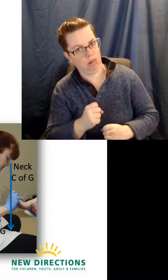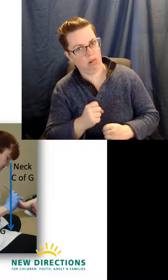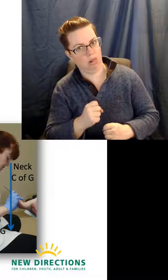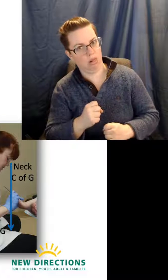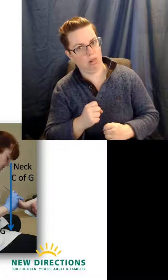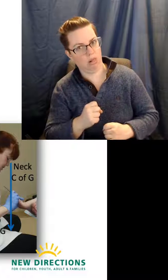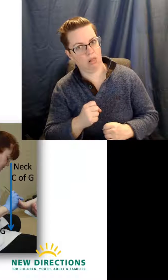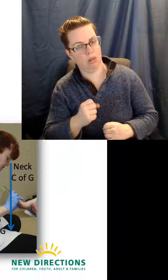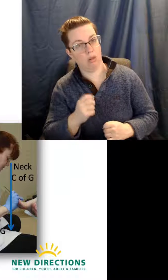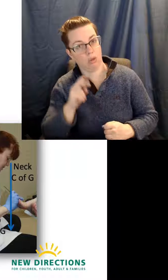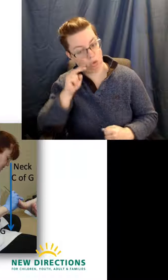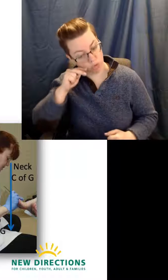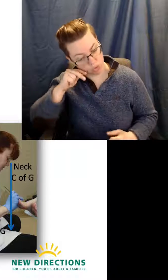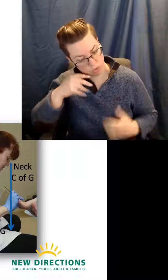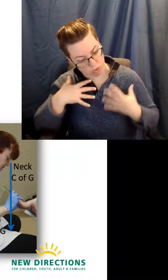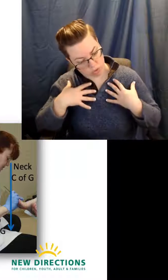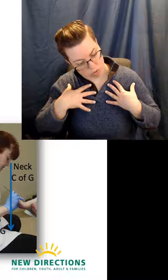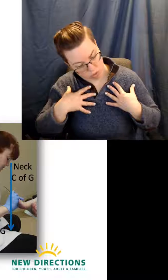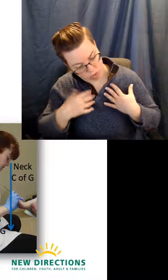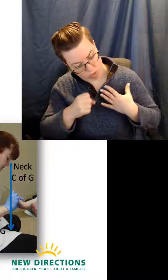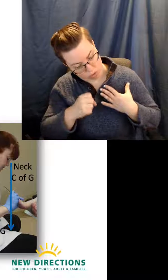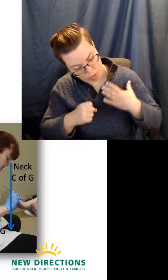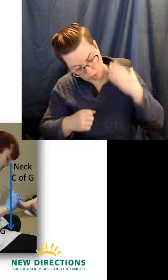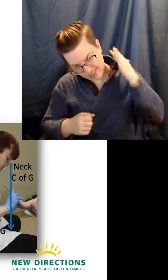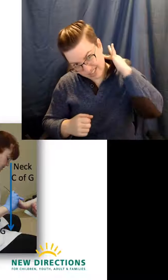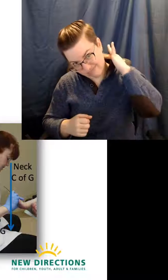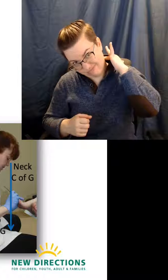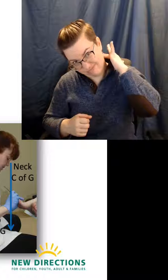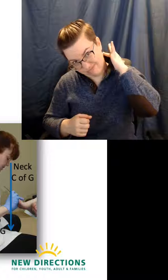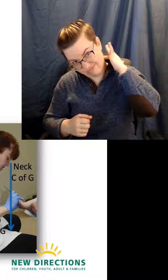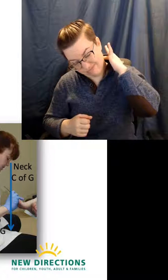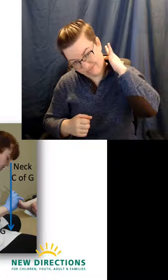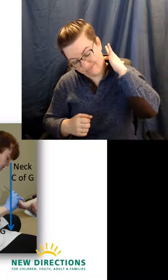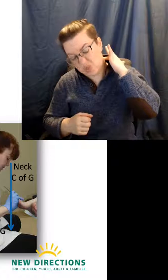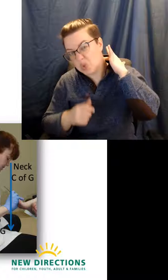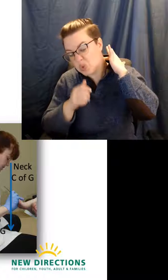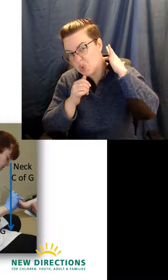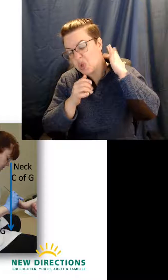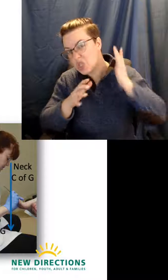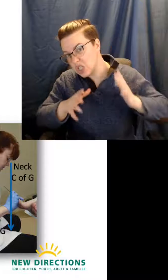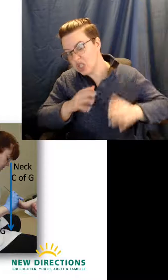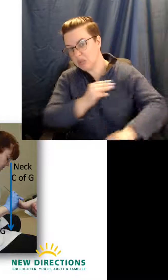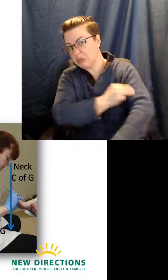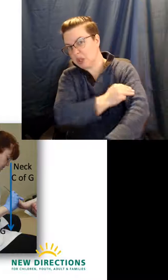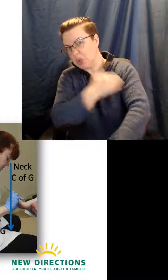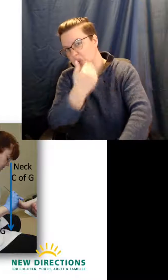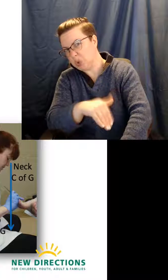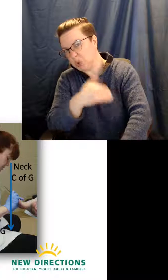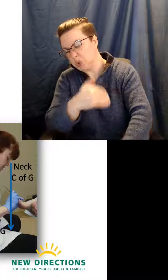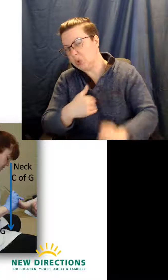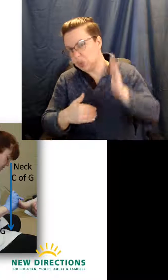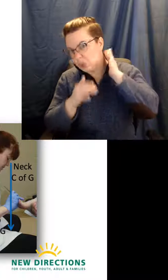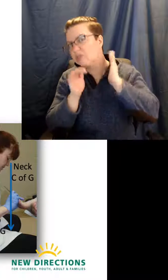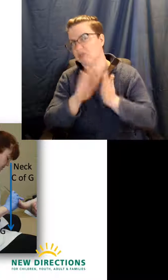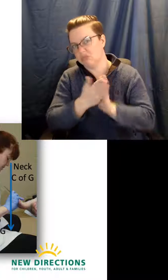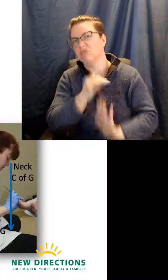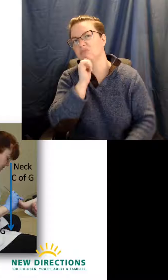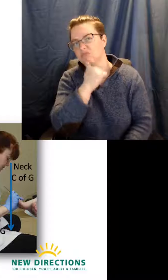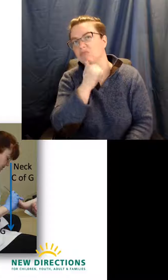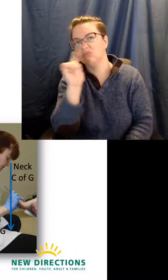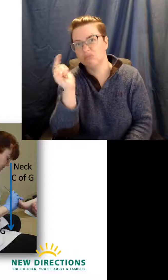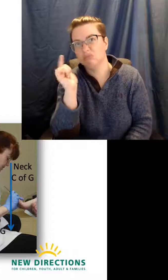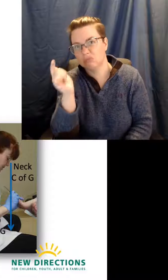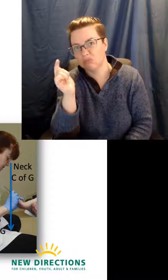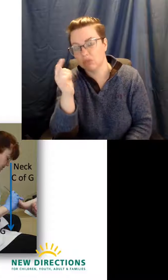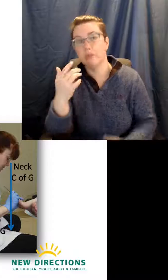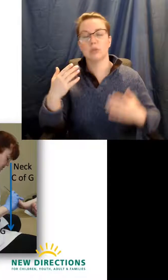And now she's going to develop neck pain because she's having to hold her head up for long periods of time, more so than if she was able to sit up straight. Same thing